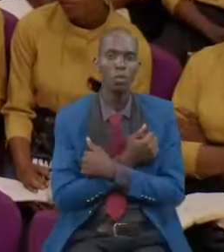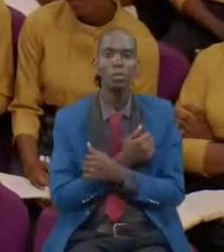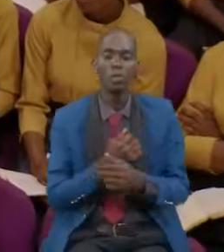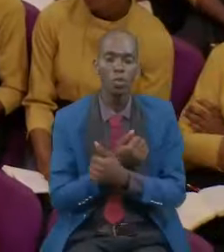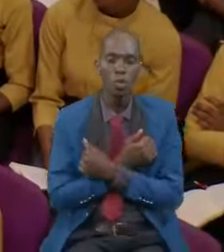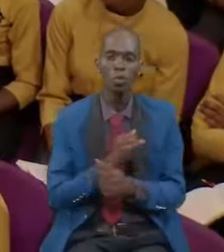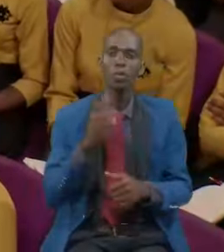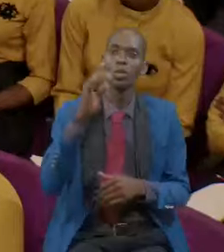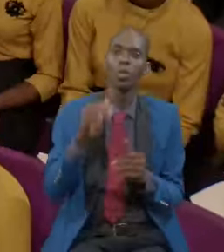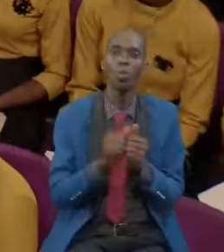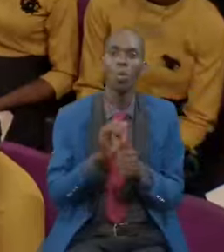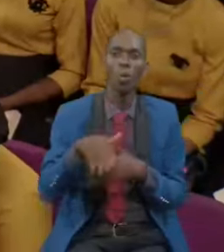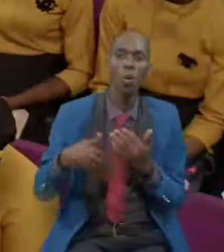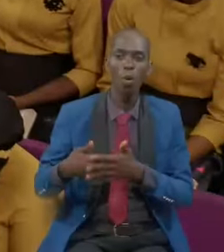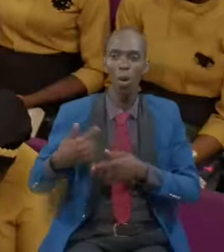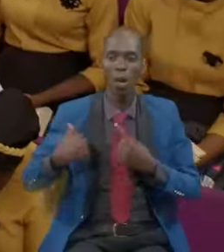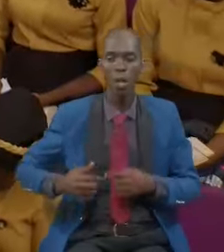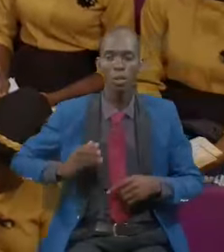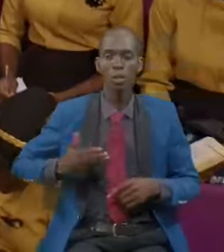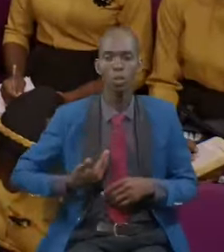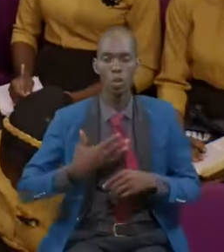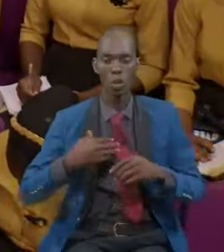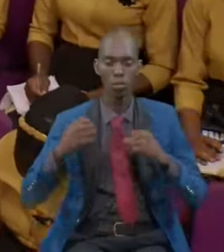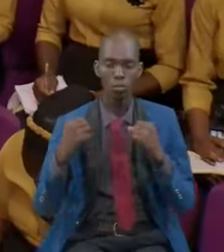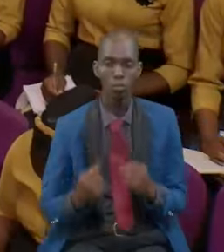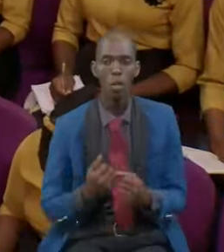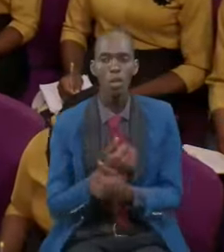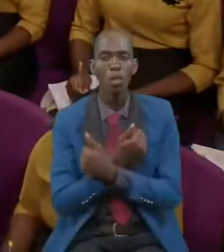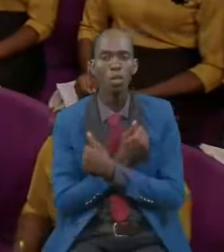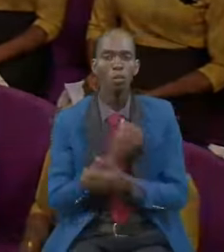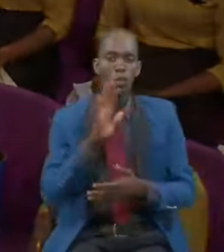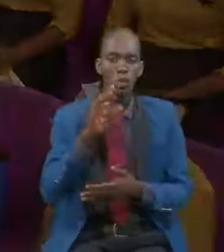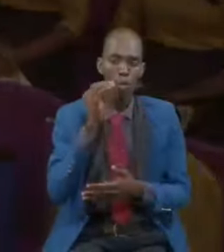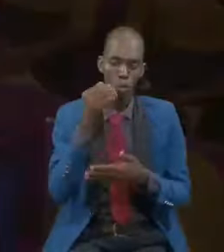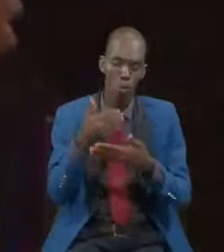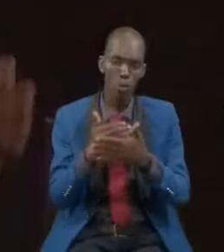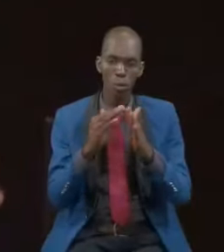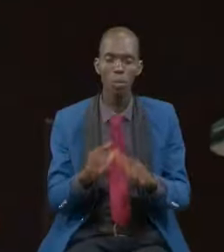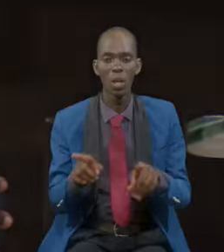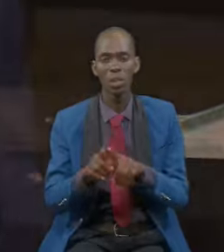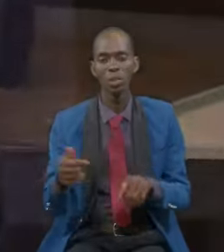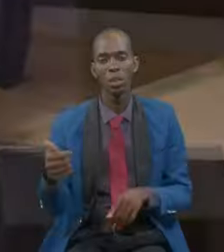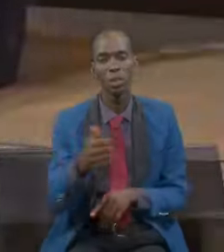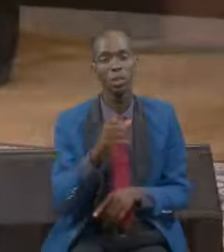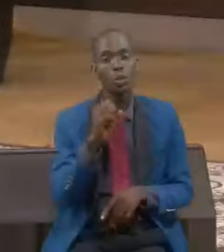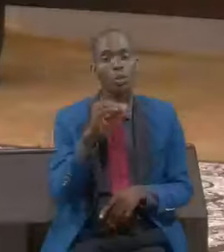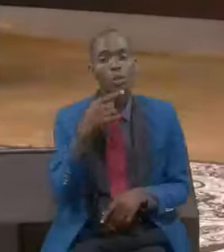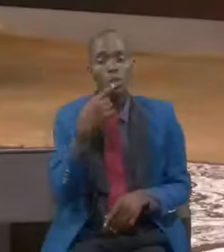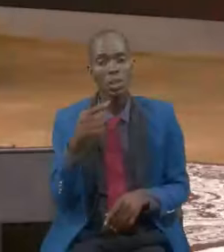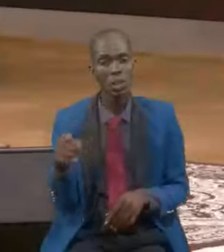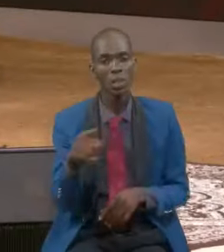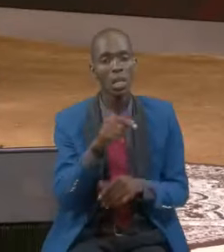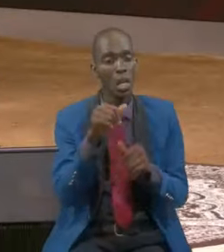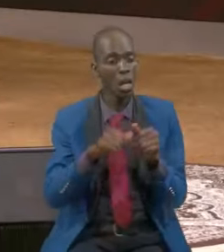heart, all your soul, and all your strength, and loving your neighbor as yourself. So speak ye, every member of